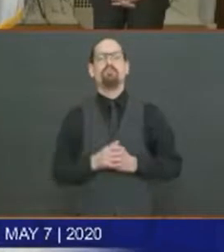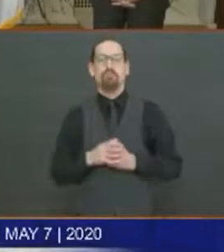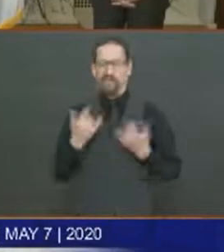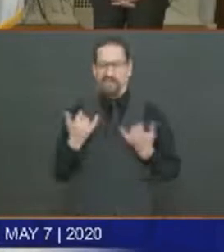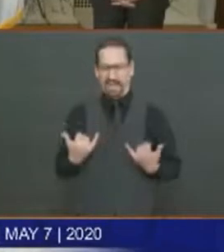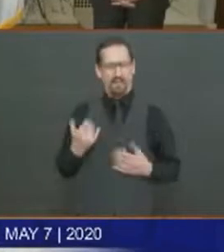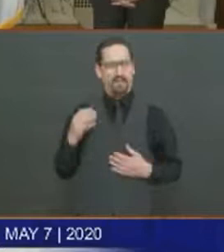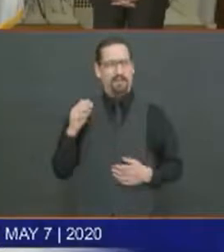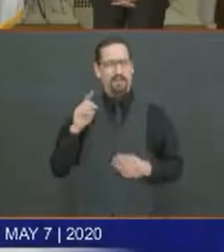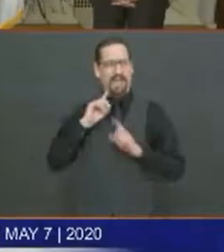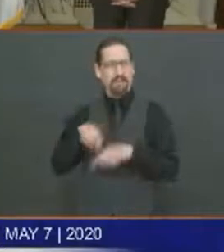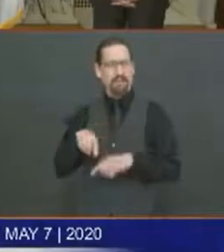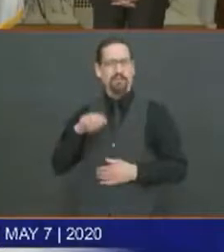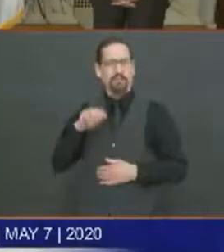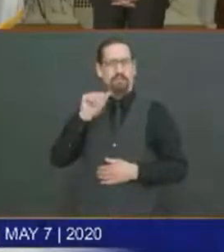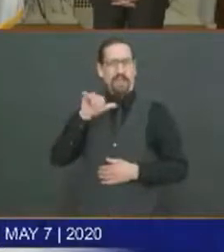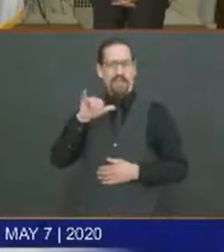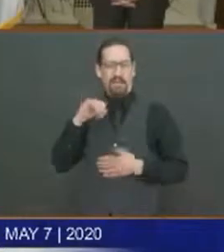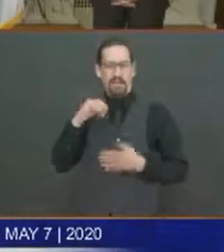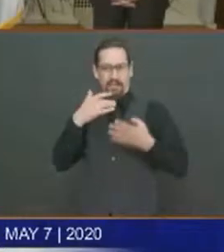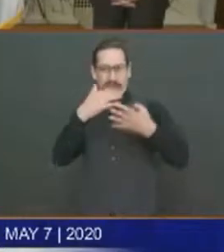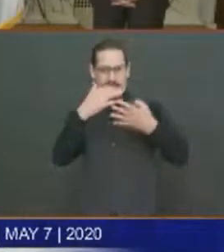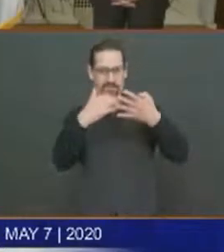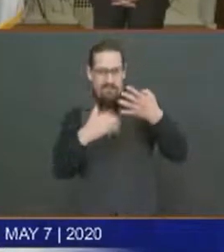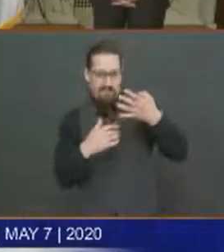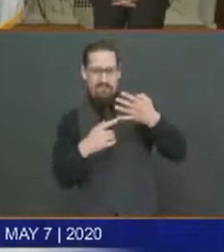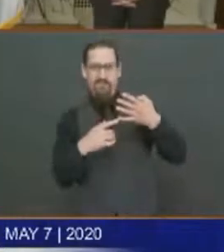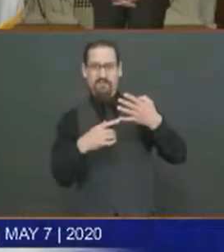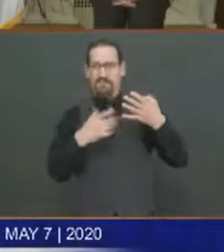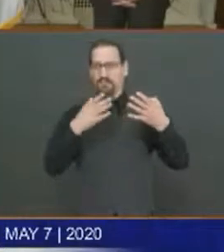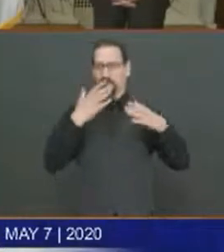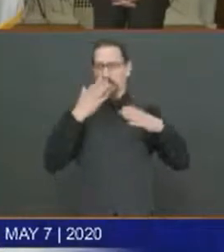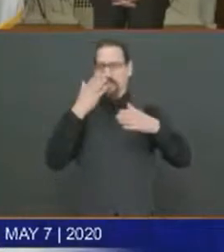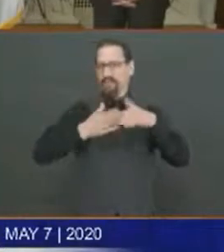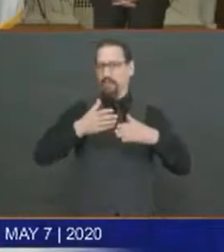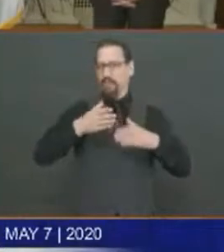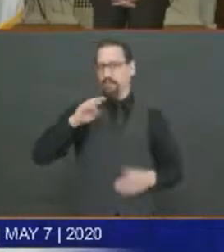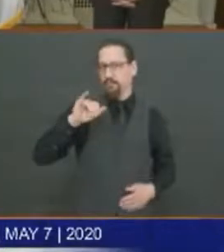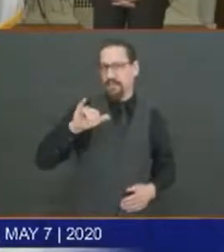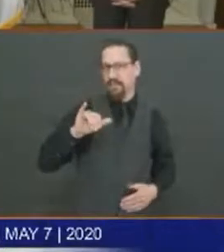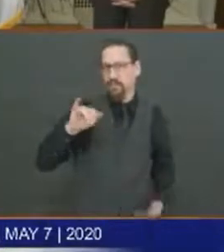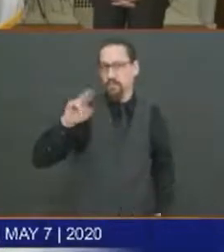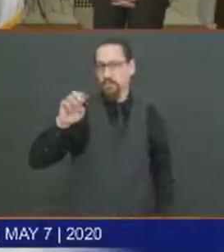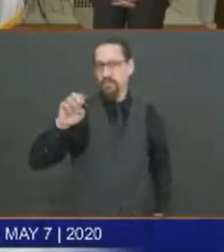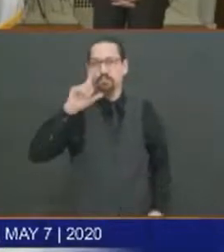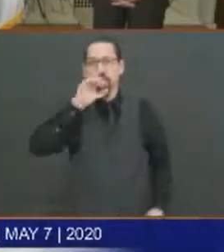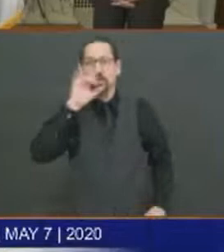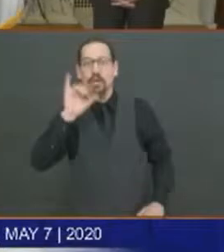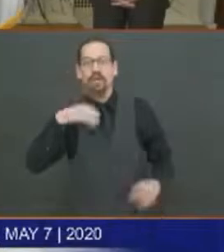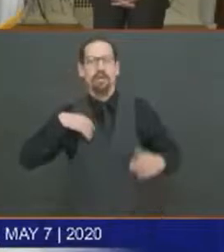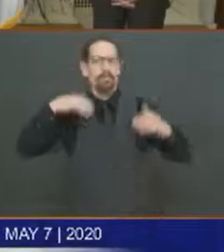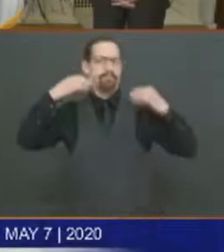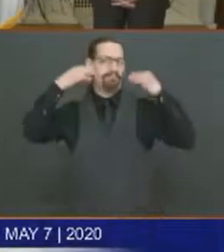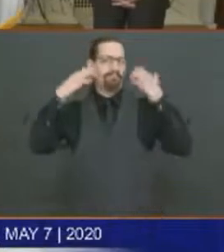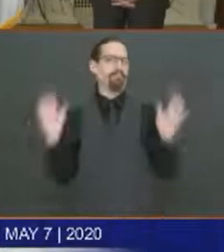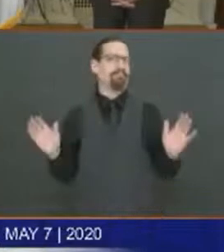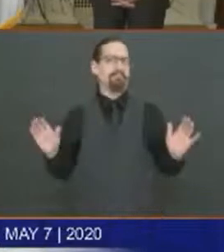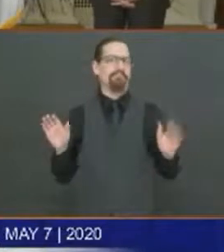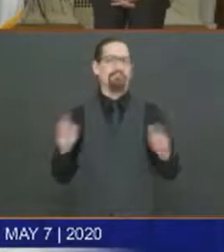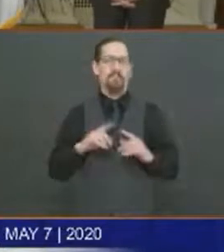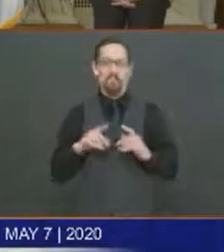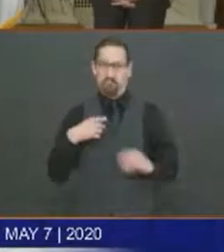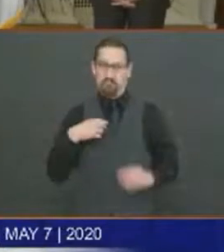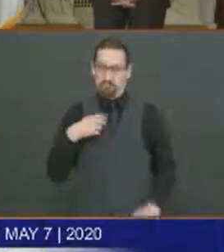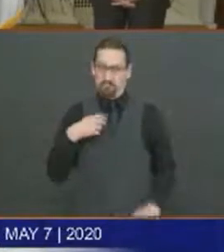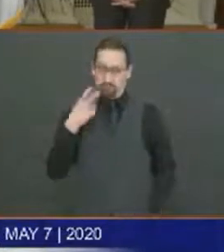changes daily and weekly. I think it's probably unlikely, but I don't know. Look, listen, our goal, it